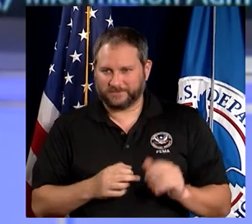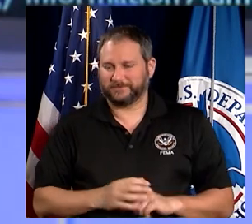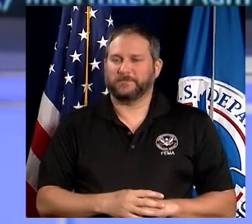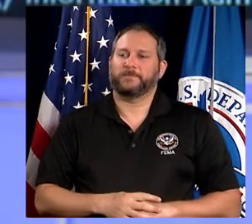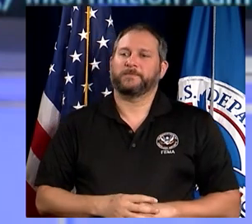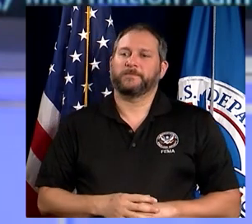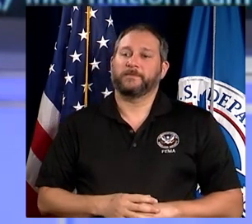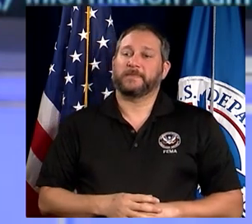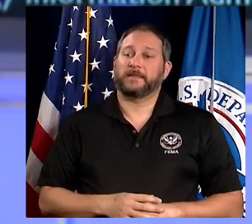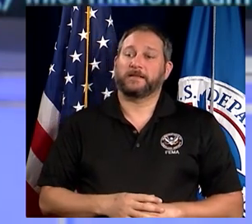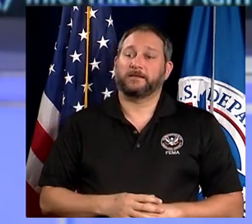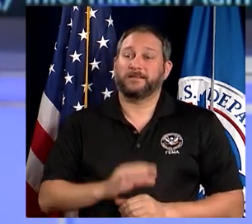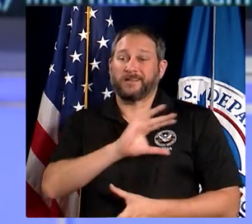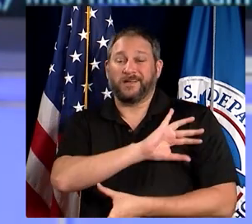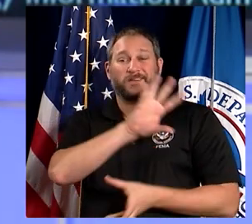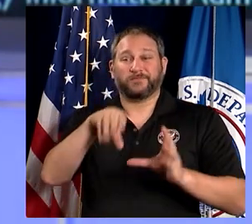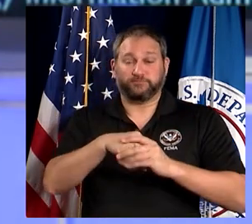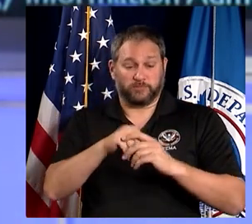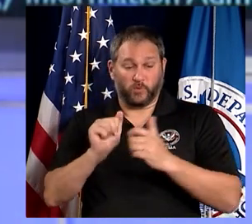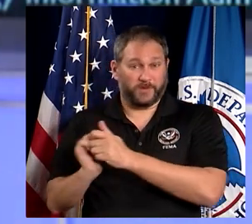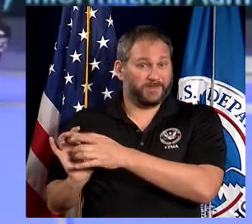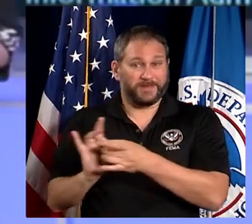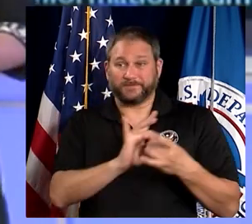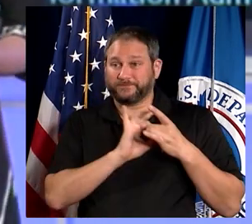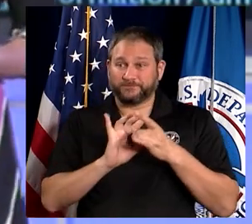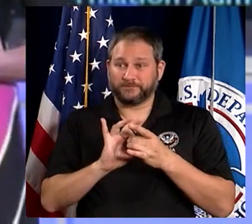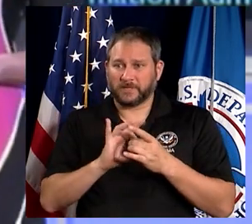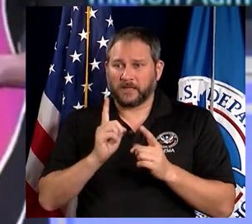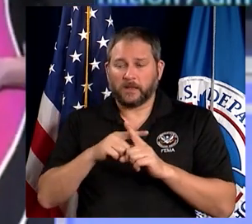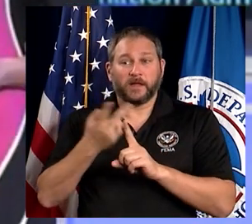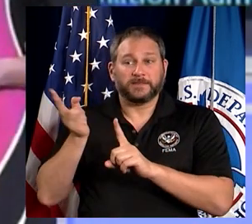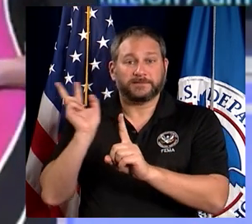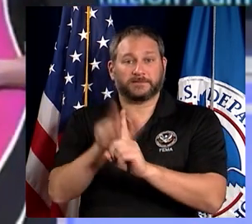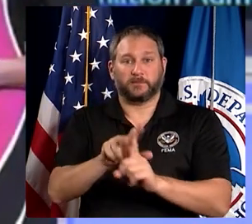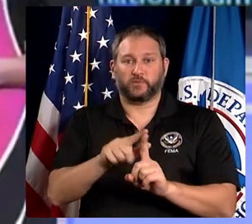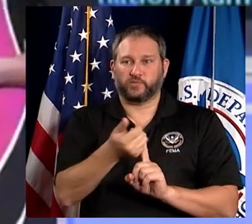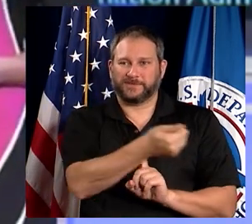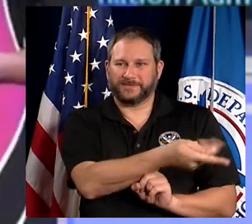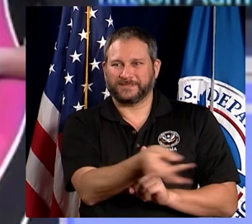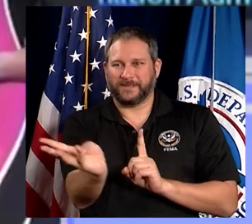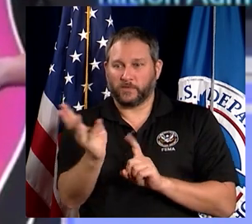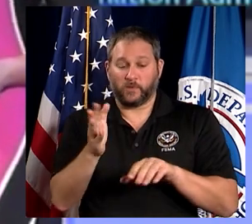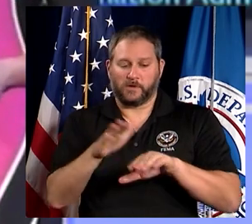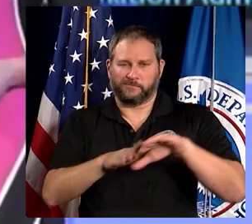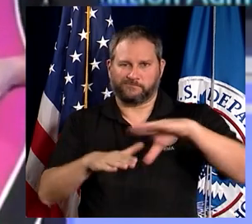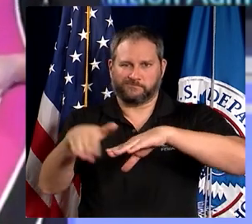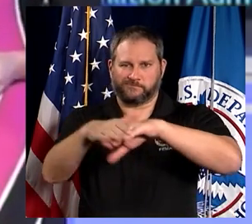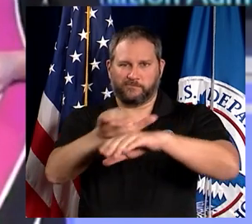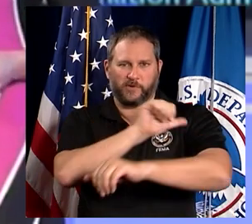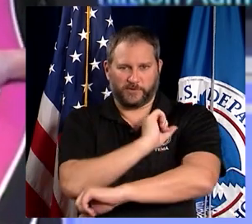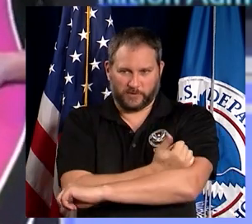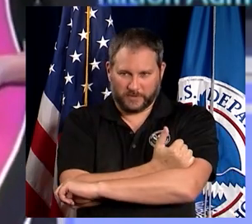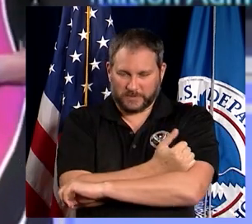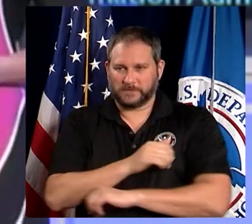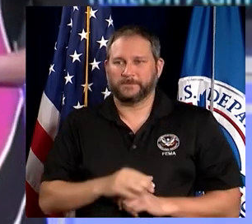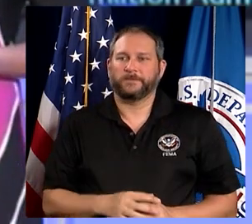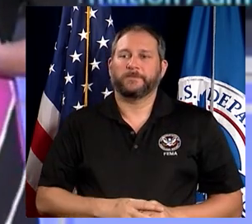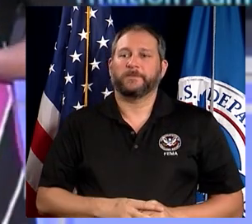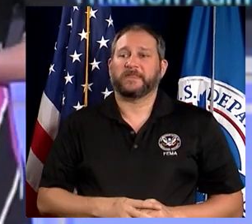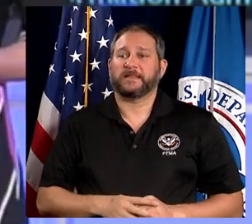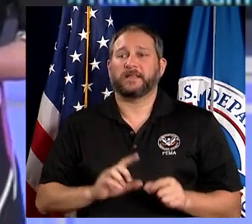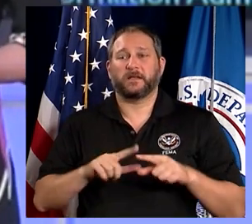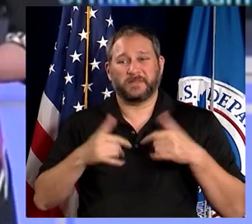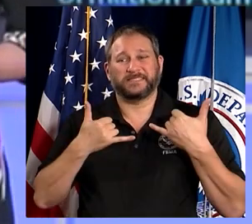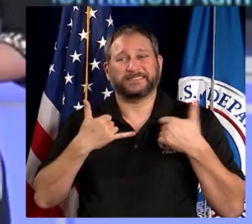Among these interconnects, subject to multiple and overlapping authorities, the grid must nevertheless be managed